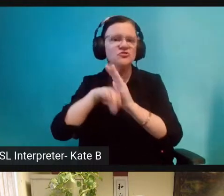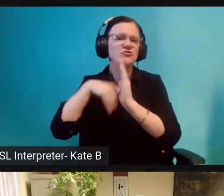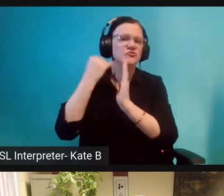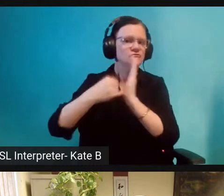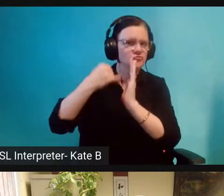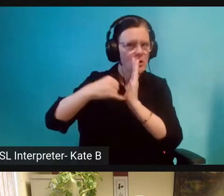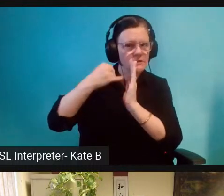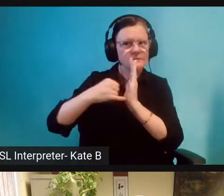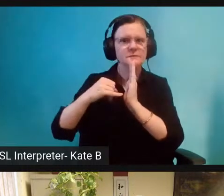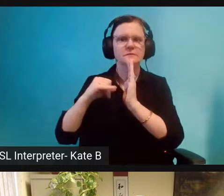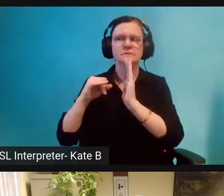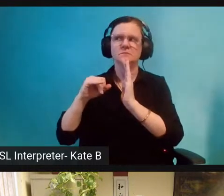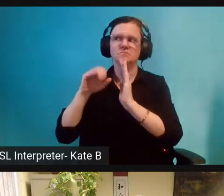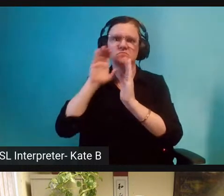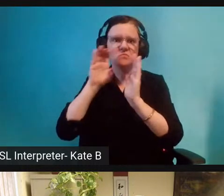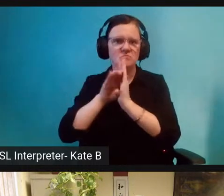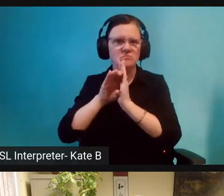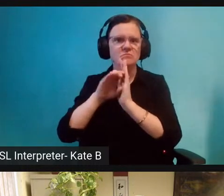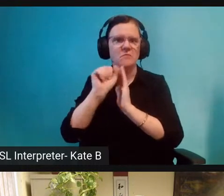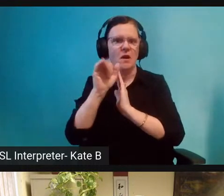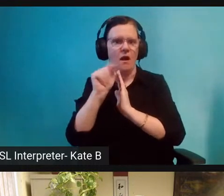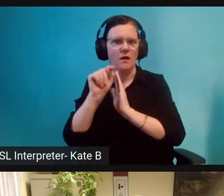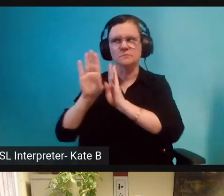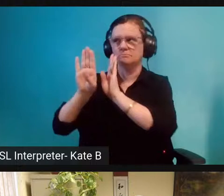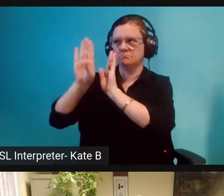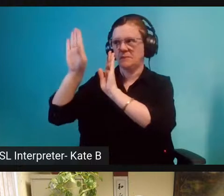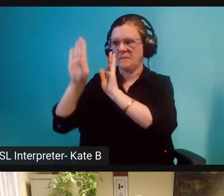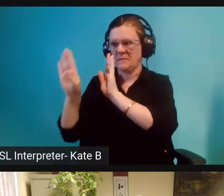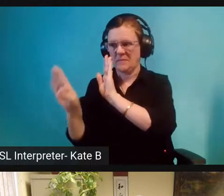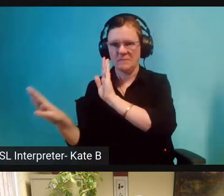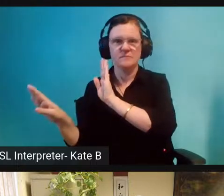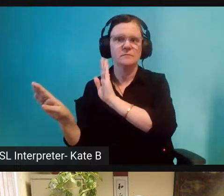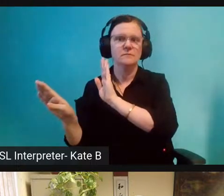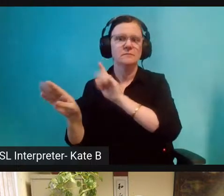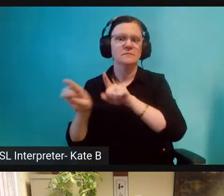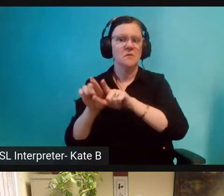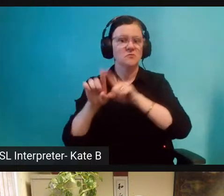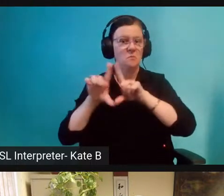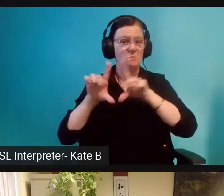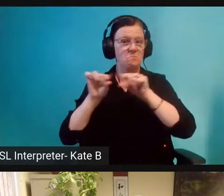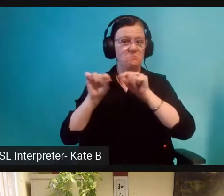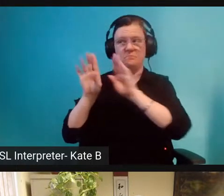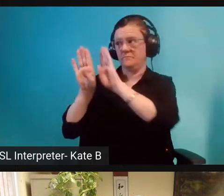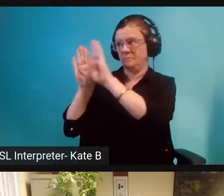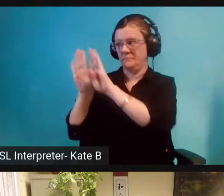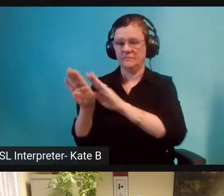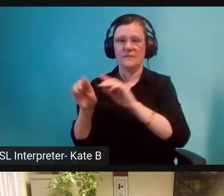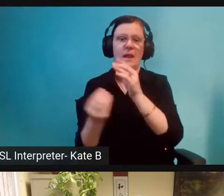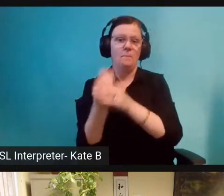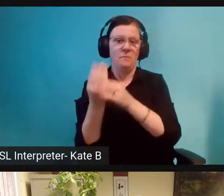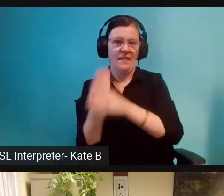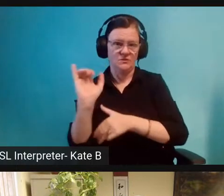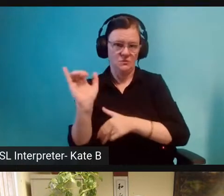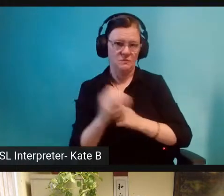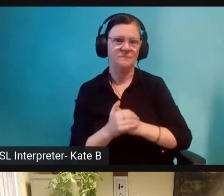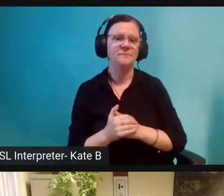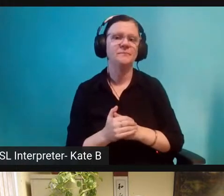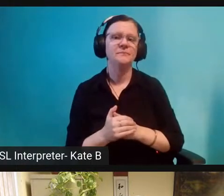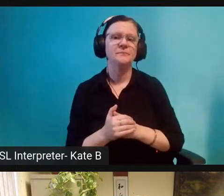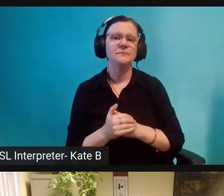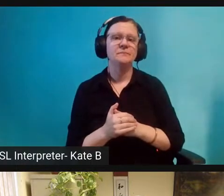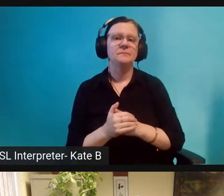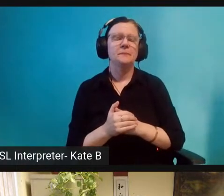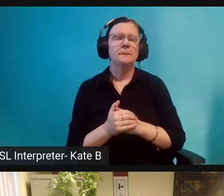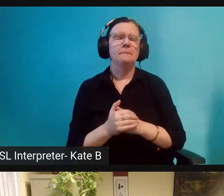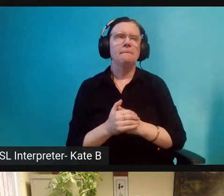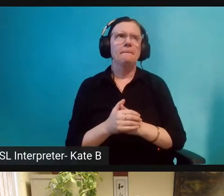and artwork and family photos and postcards on the walls and plants in the background. Let me